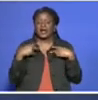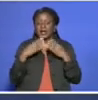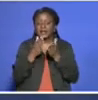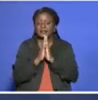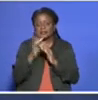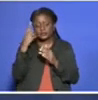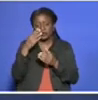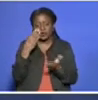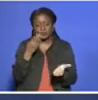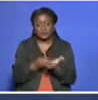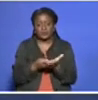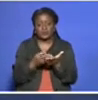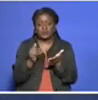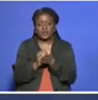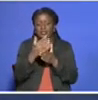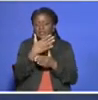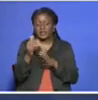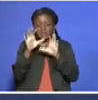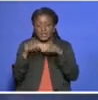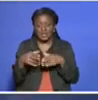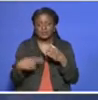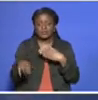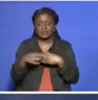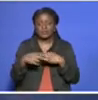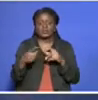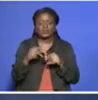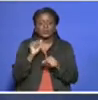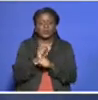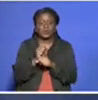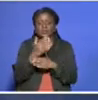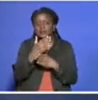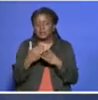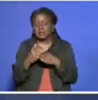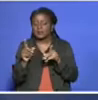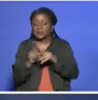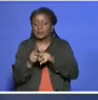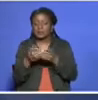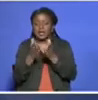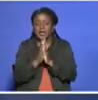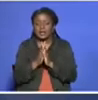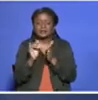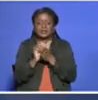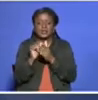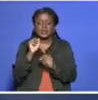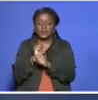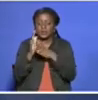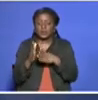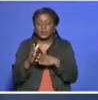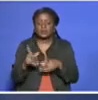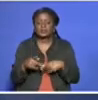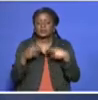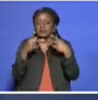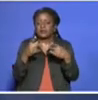says some have gone a step further, requesting employees provide their medical records for supervisors'